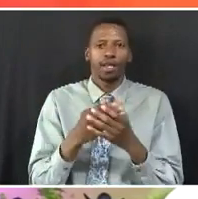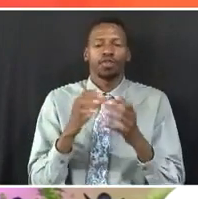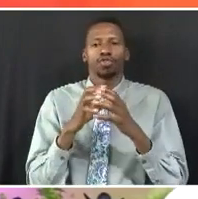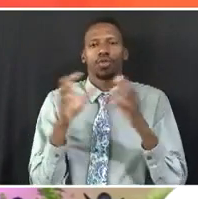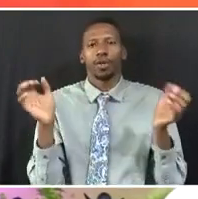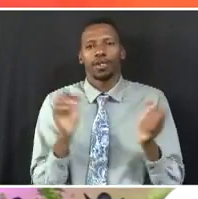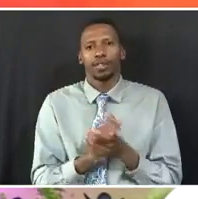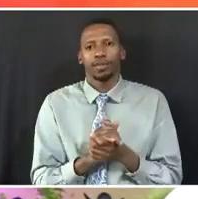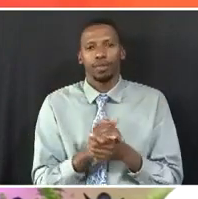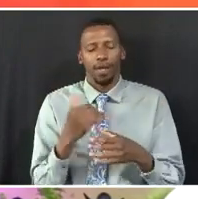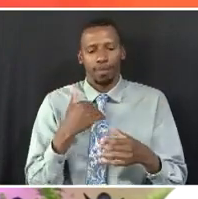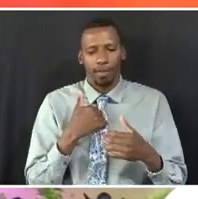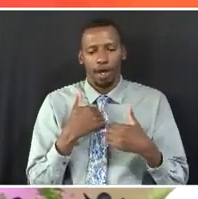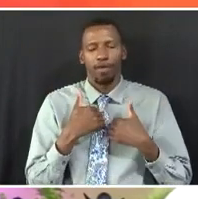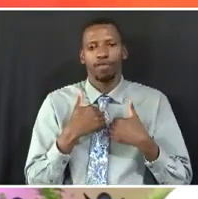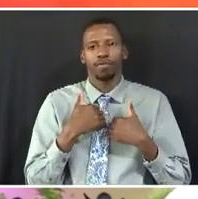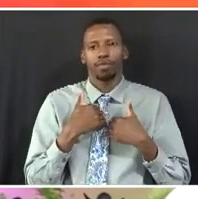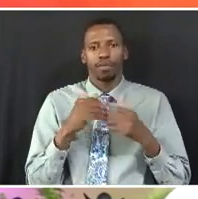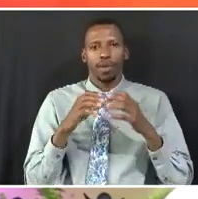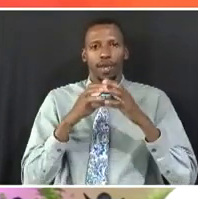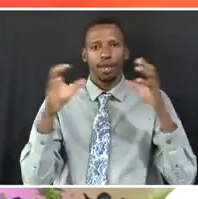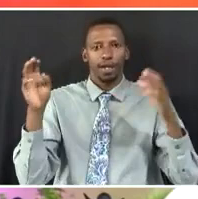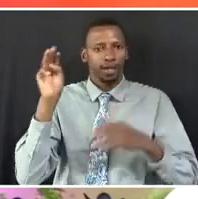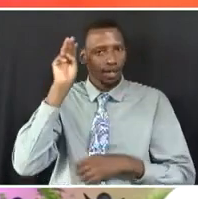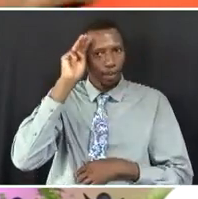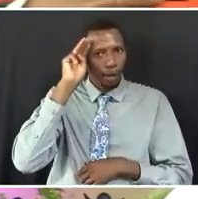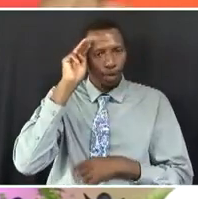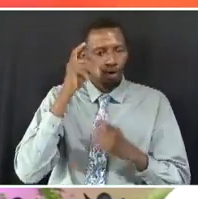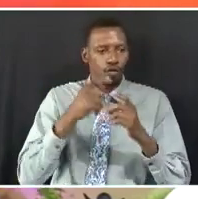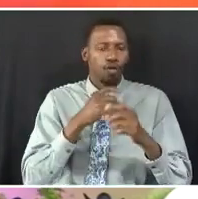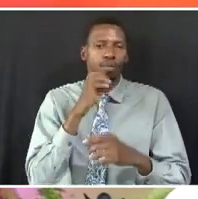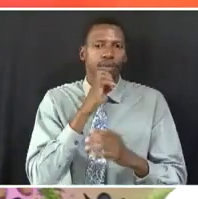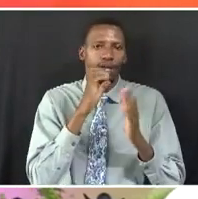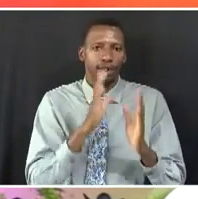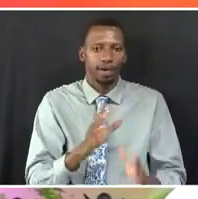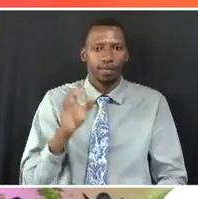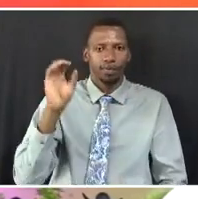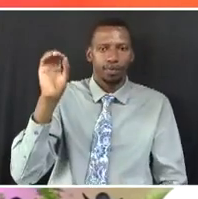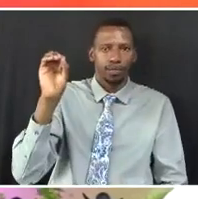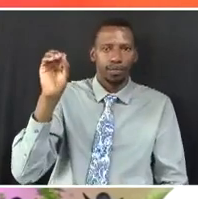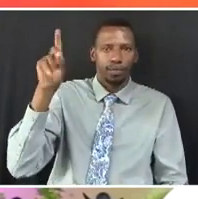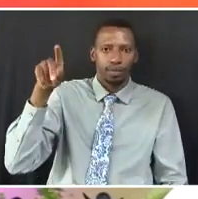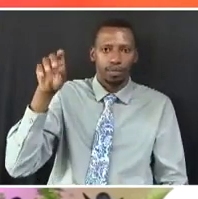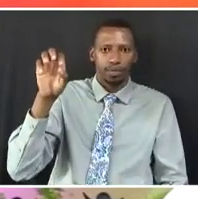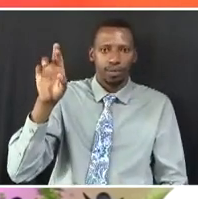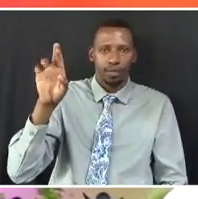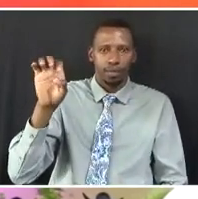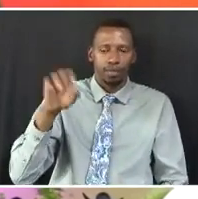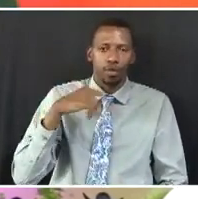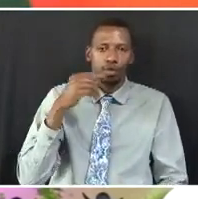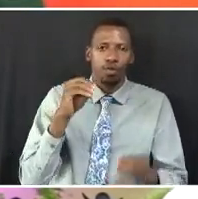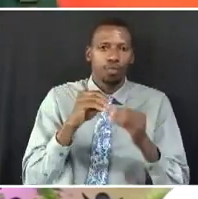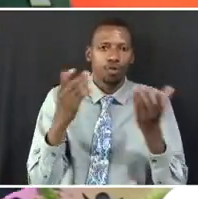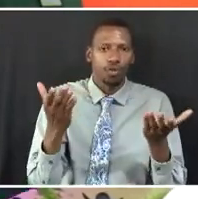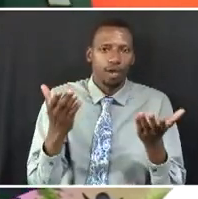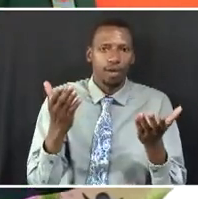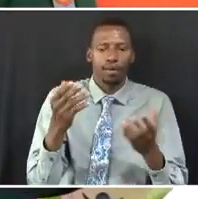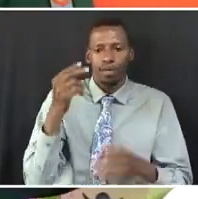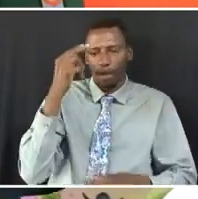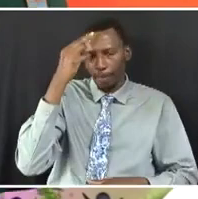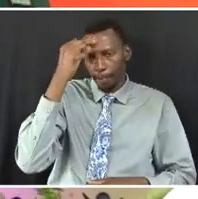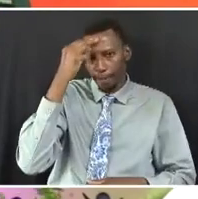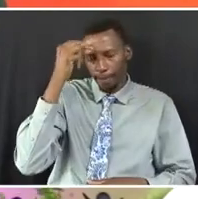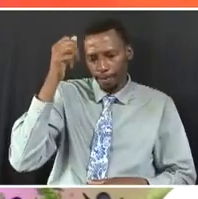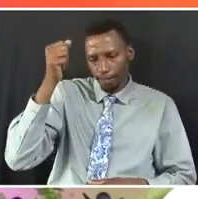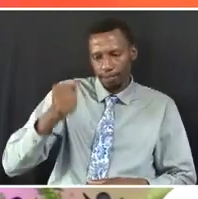memories for Elder Opere, whom I met at Sekenani Pathfinder Kampori in Masai